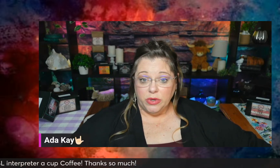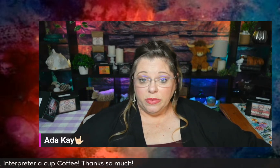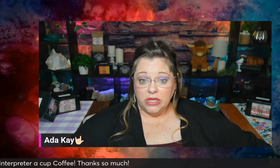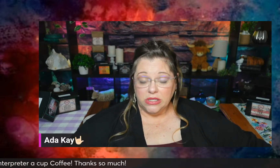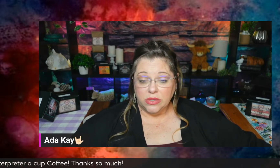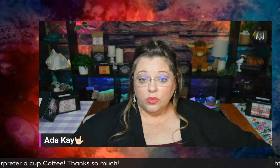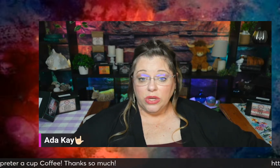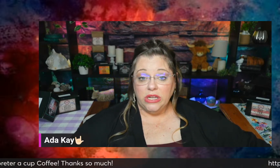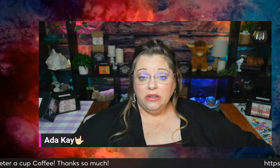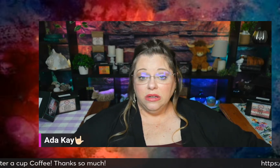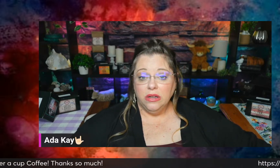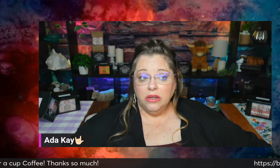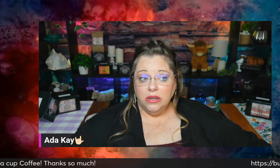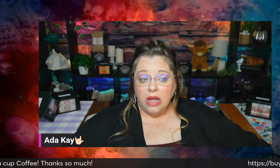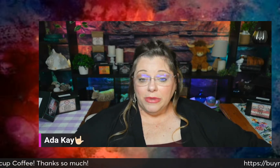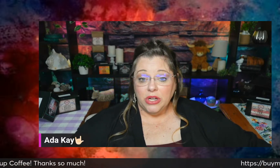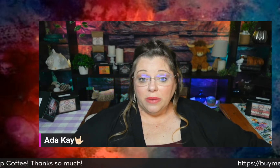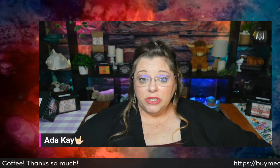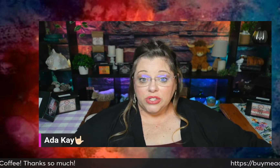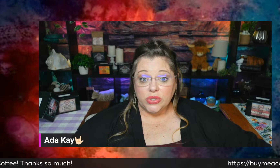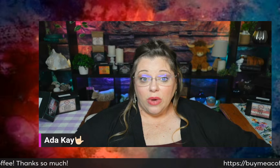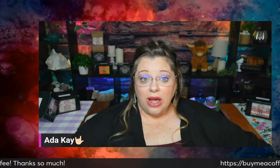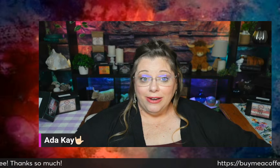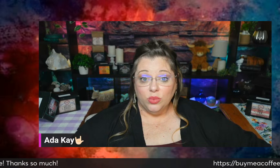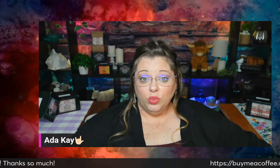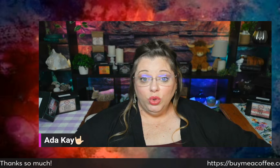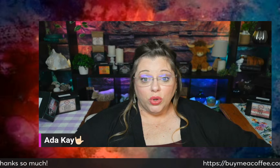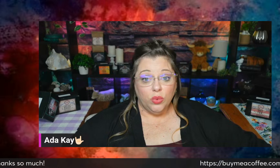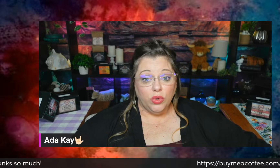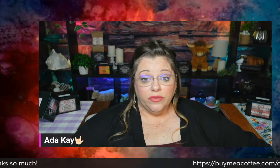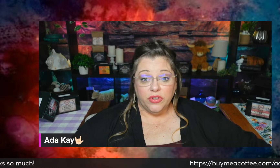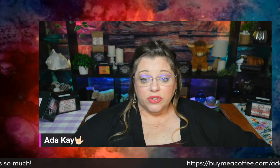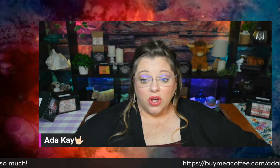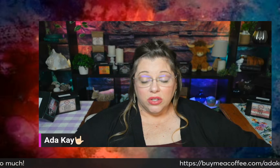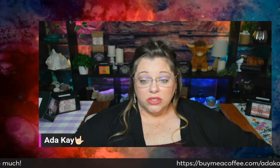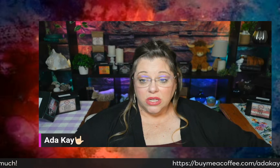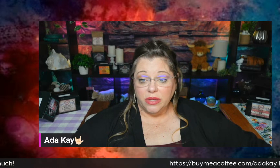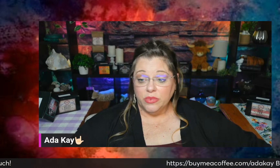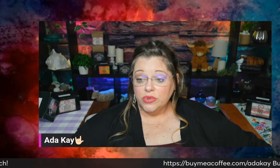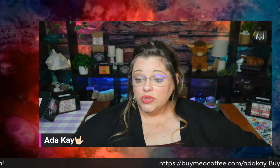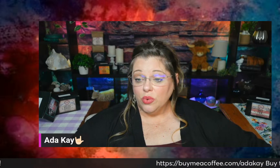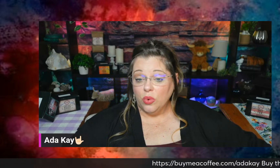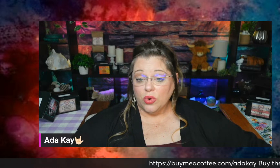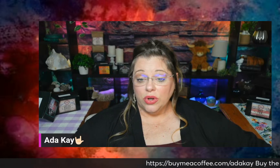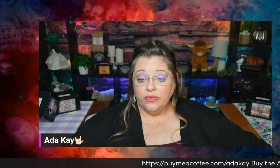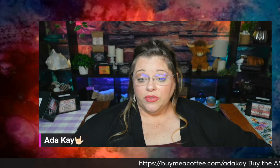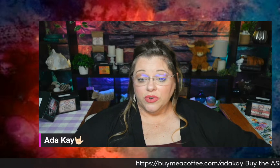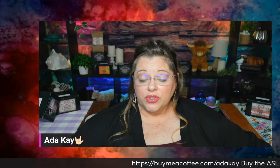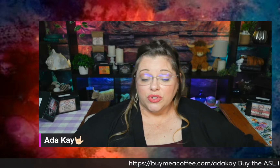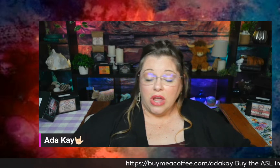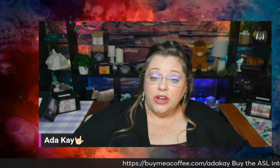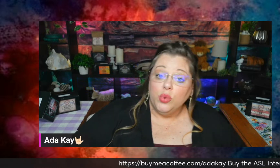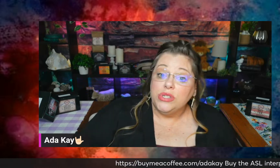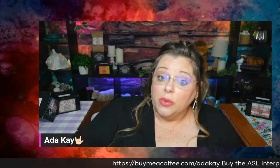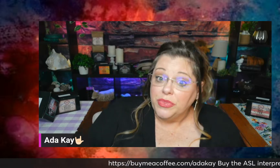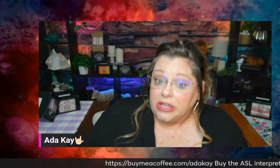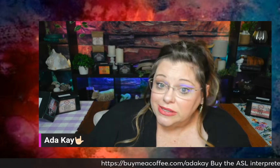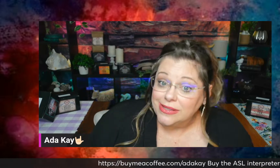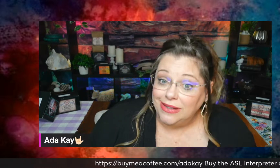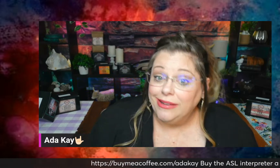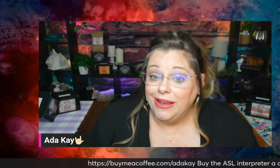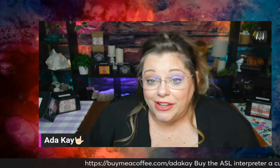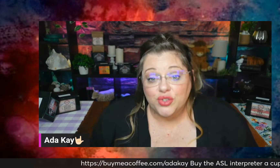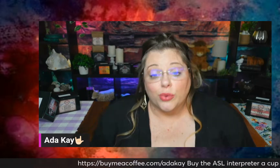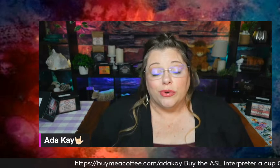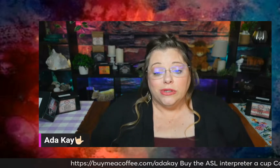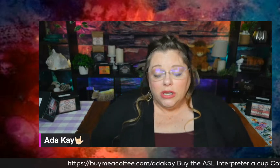scares me because I'm adopted. So I don't know if there's Alzheimer's or if I know some things